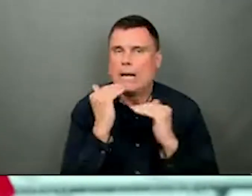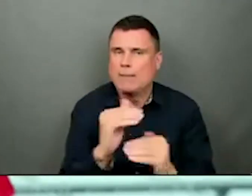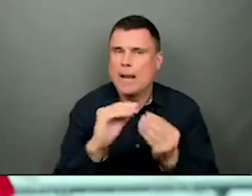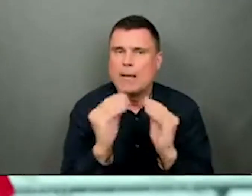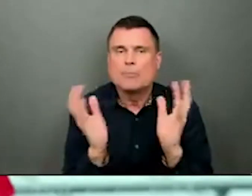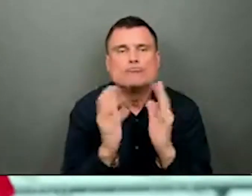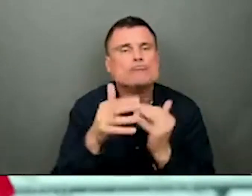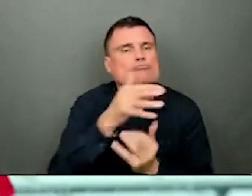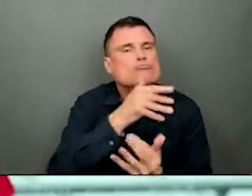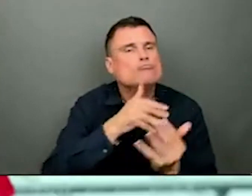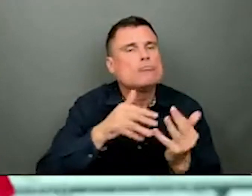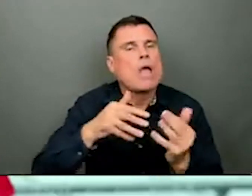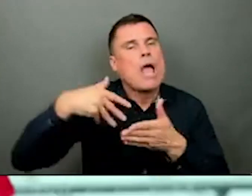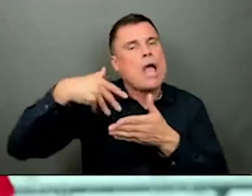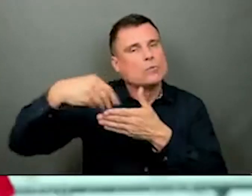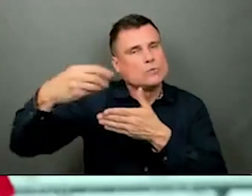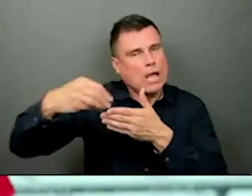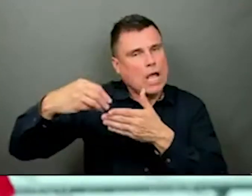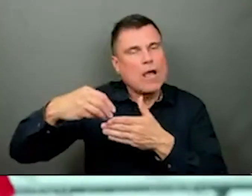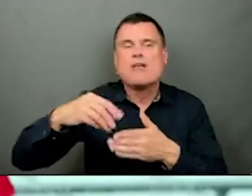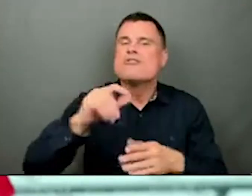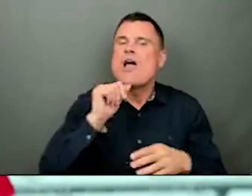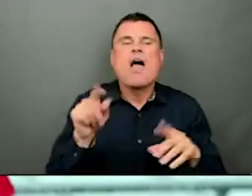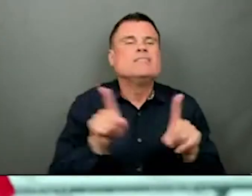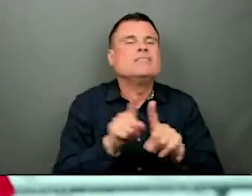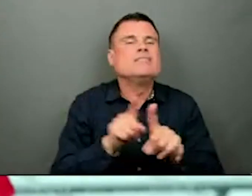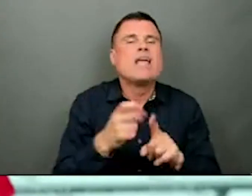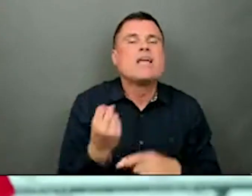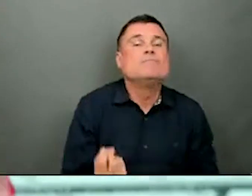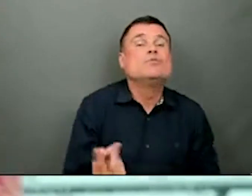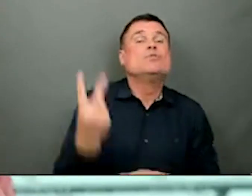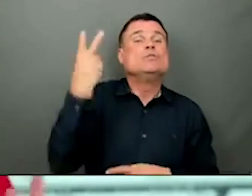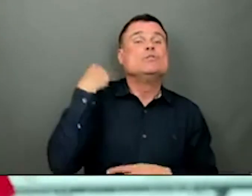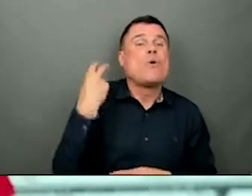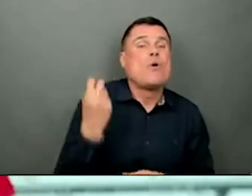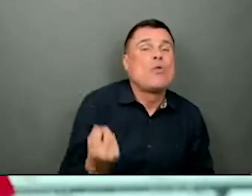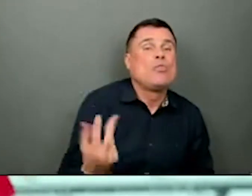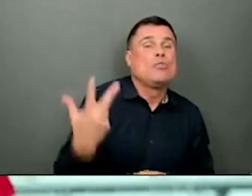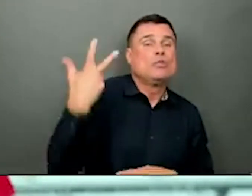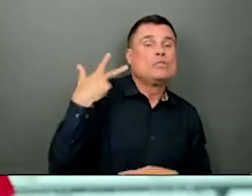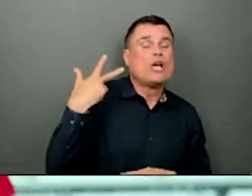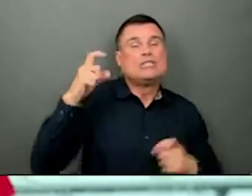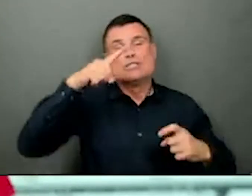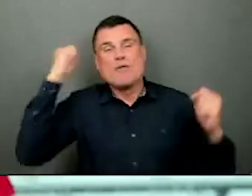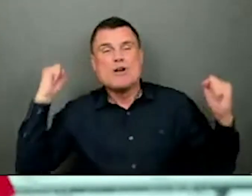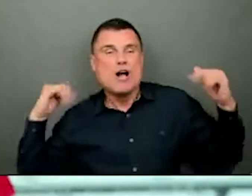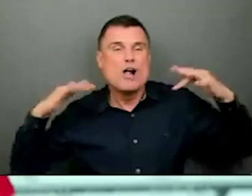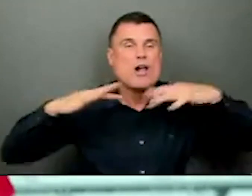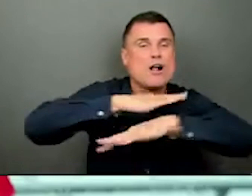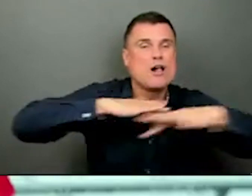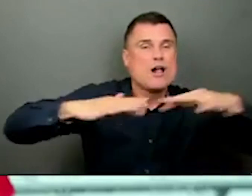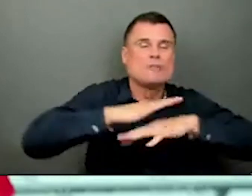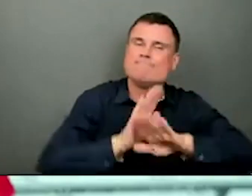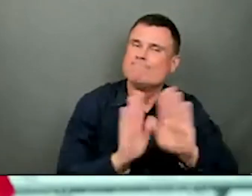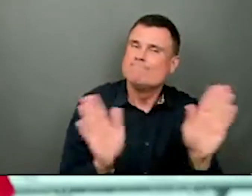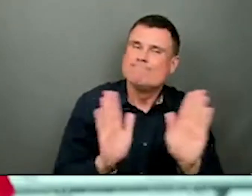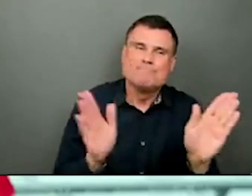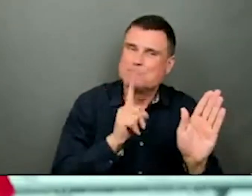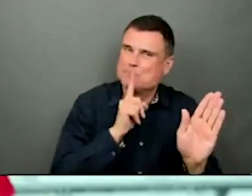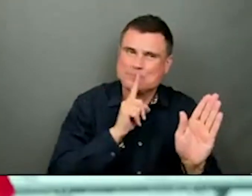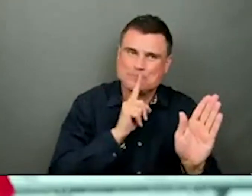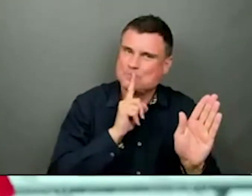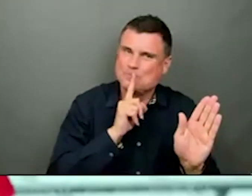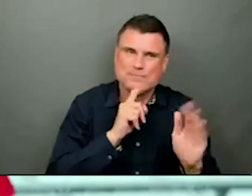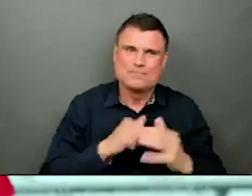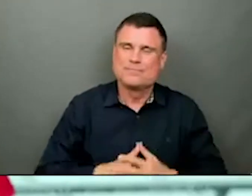vaccine to each clinic around the province. And you may wonder why we're saying register so much. It just helps us make sure